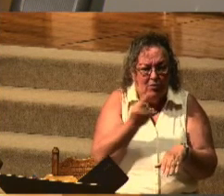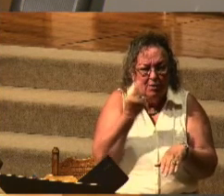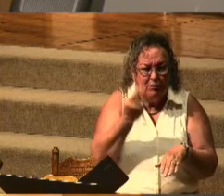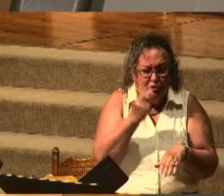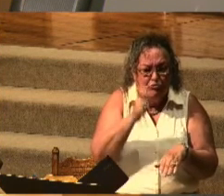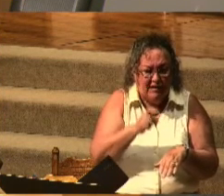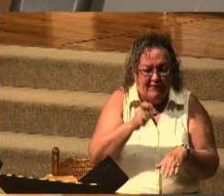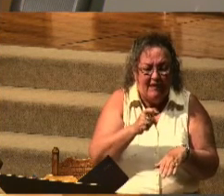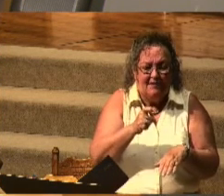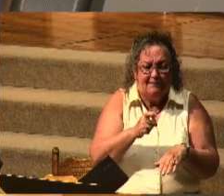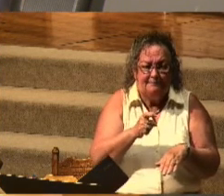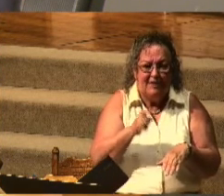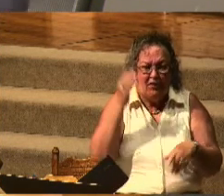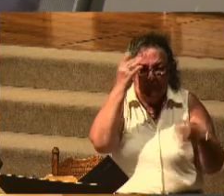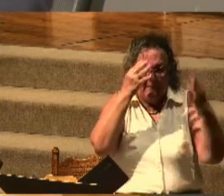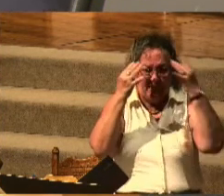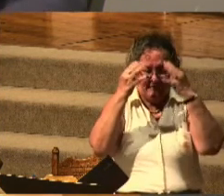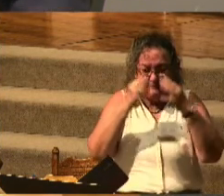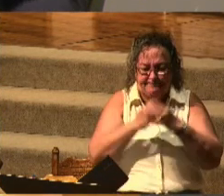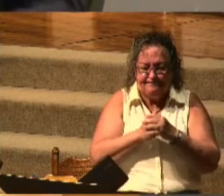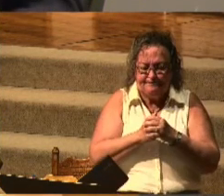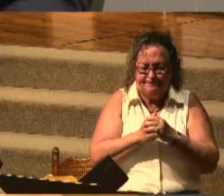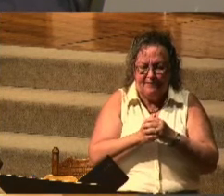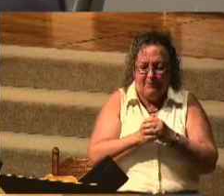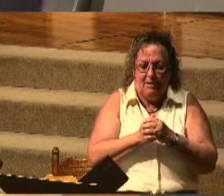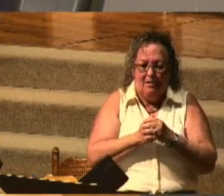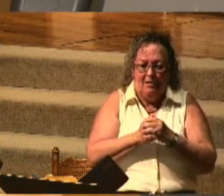Well, think about this. Here's a little poem.